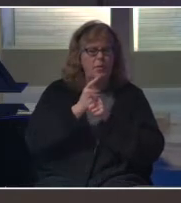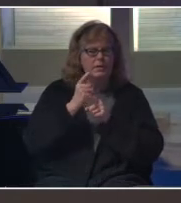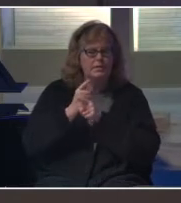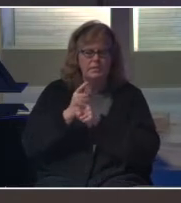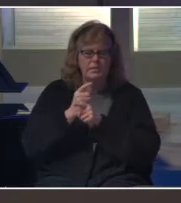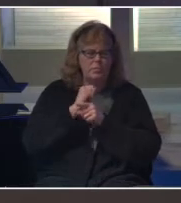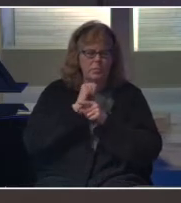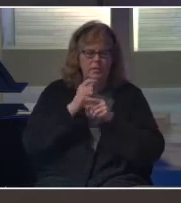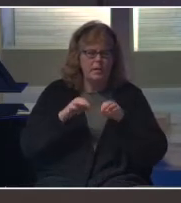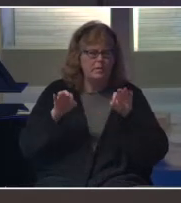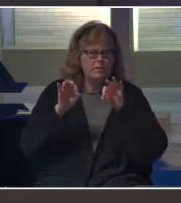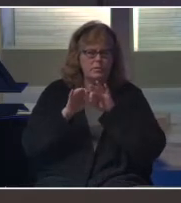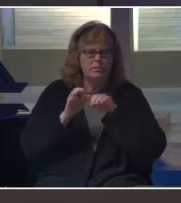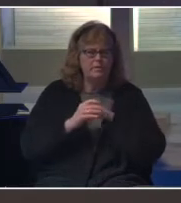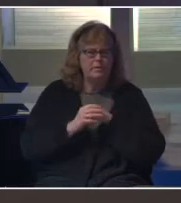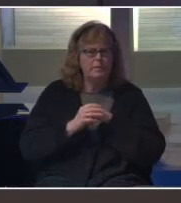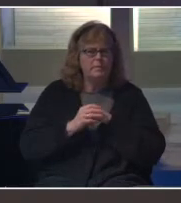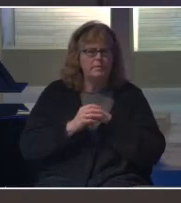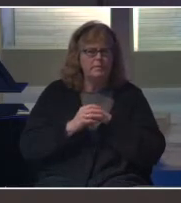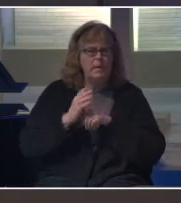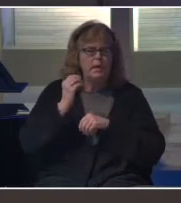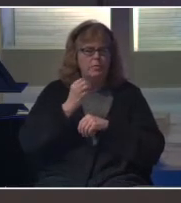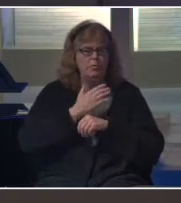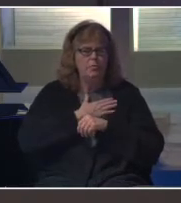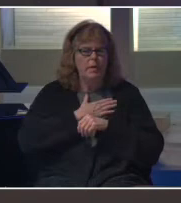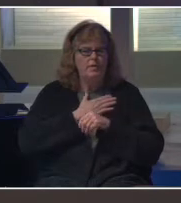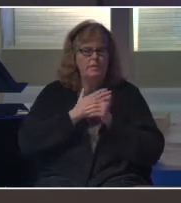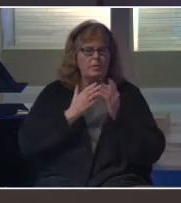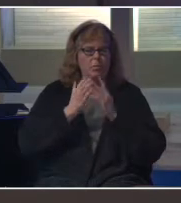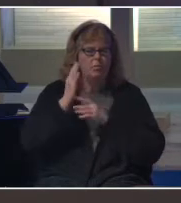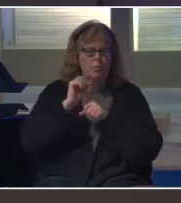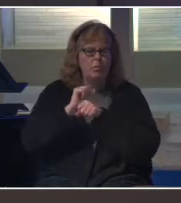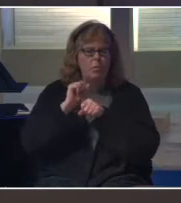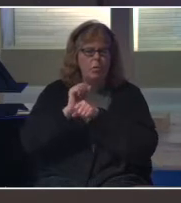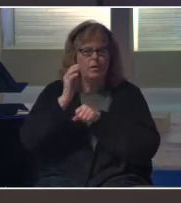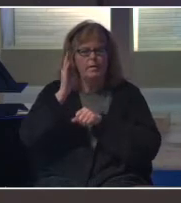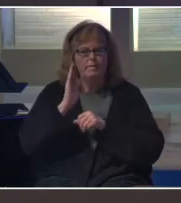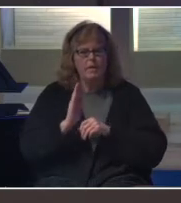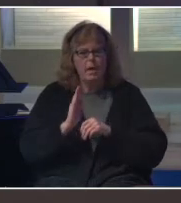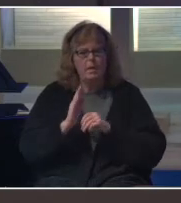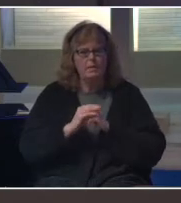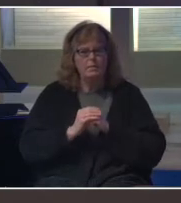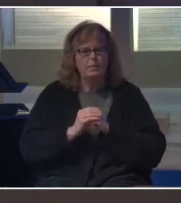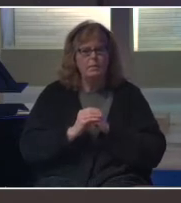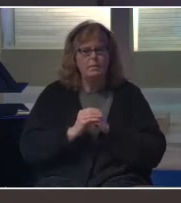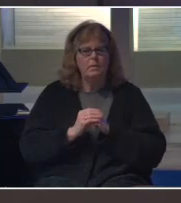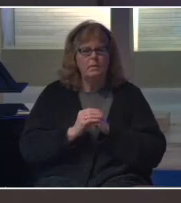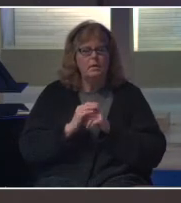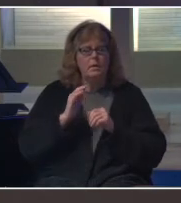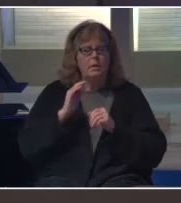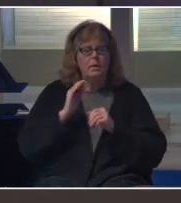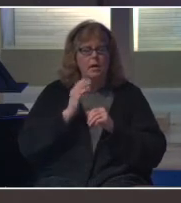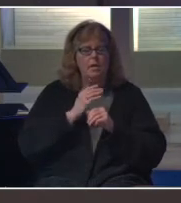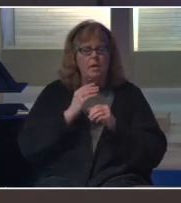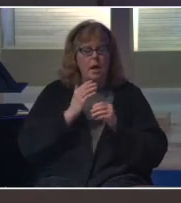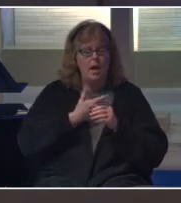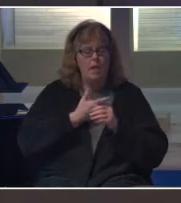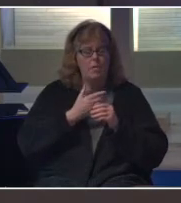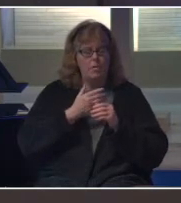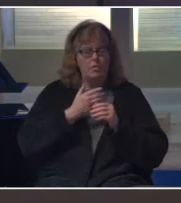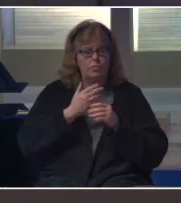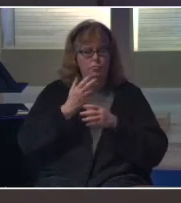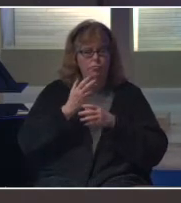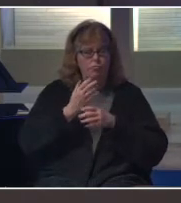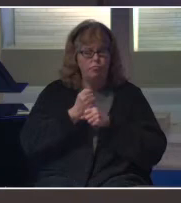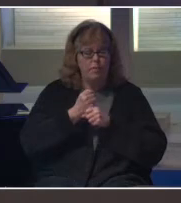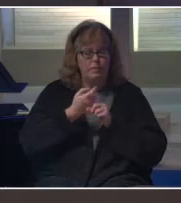don't deserve and grace through the work of God by our transferring our trust from